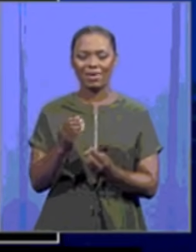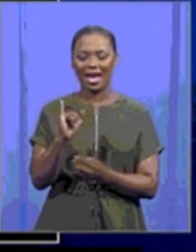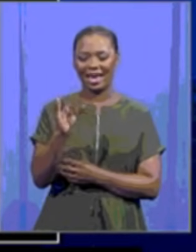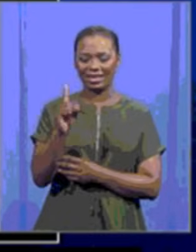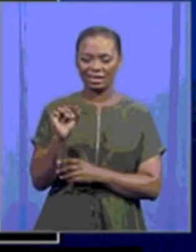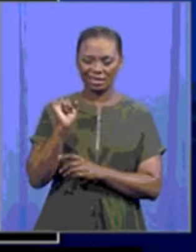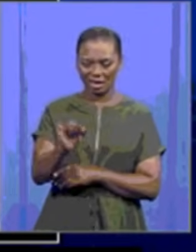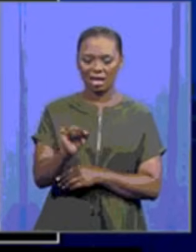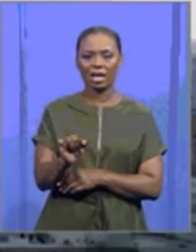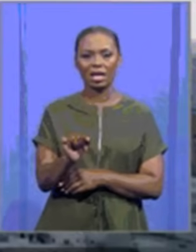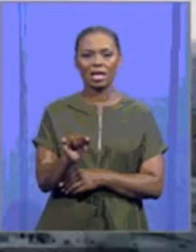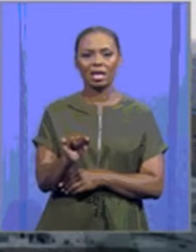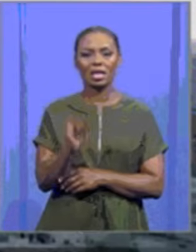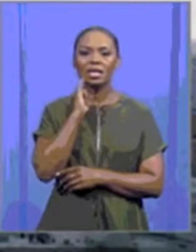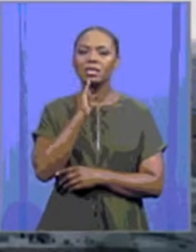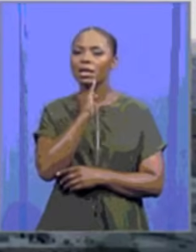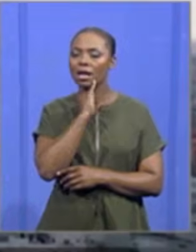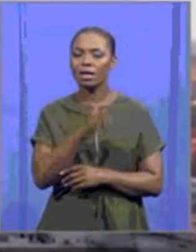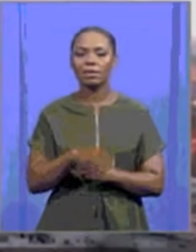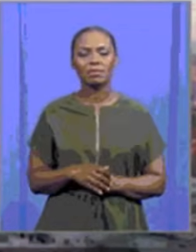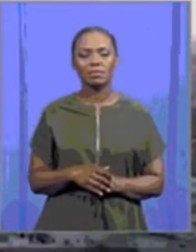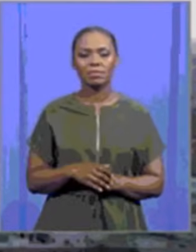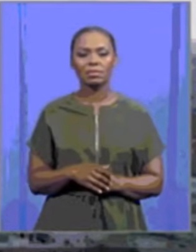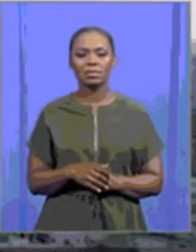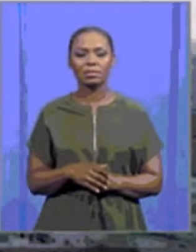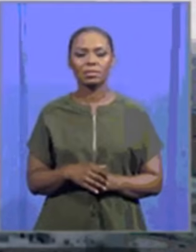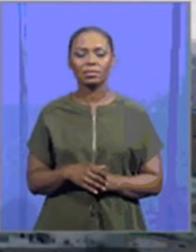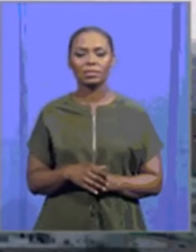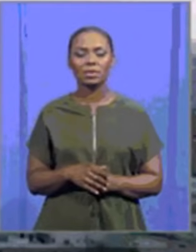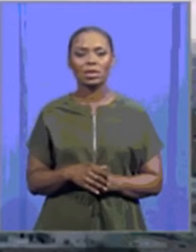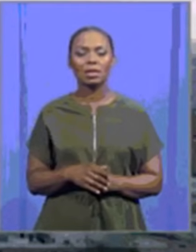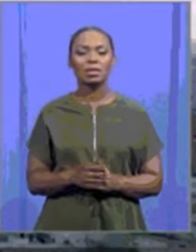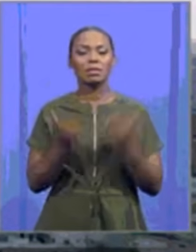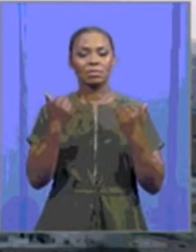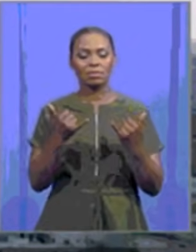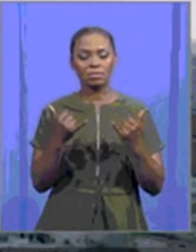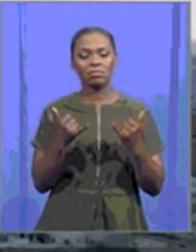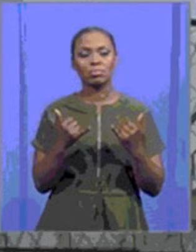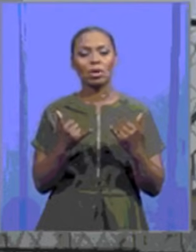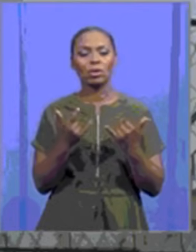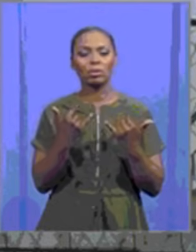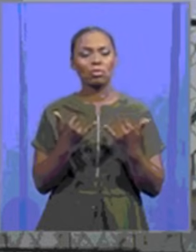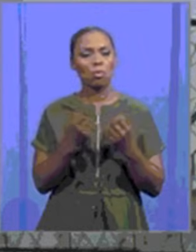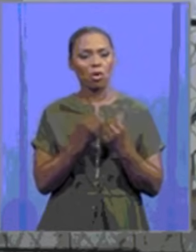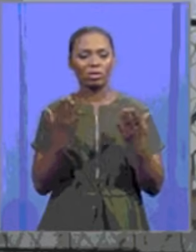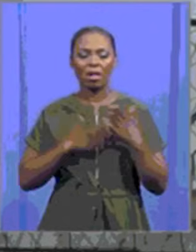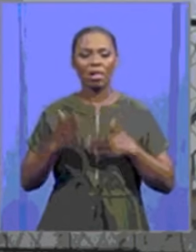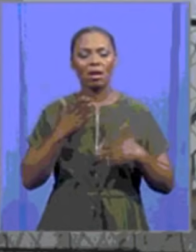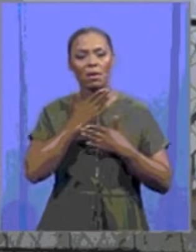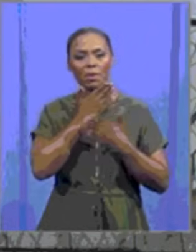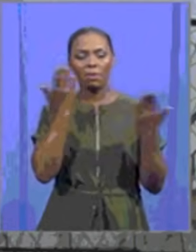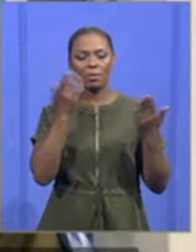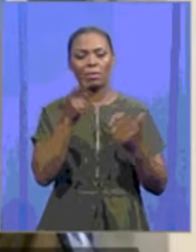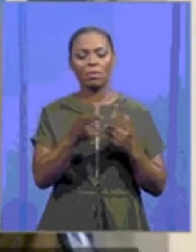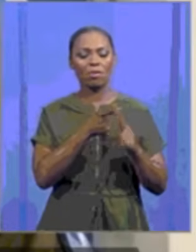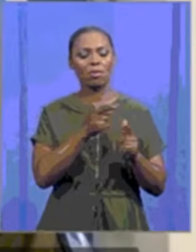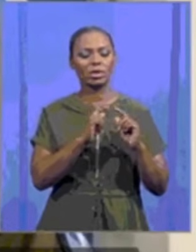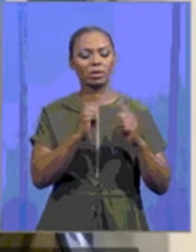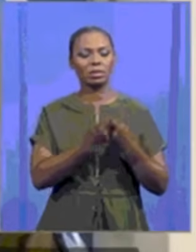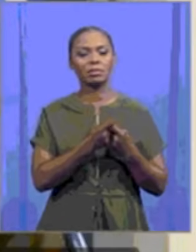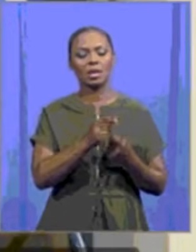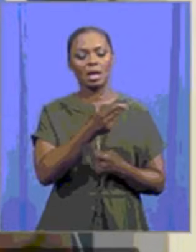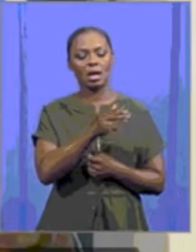ID number. Ditaba di le bjalo bobedi mahlakore a kgwathile taba ya go hloka pelo ga sehlopha sa Hamas.